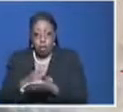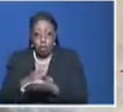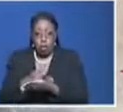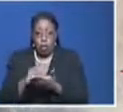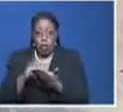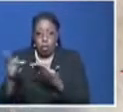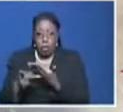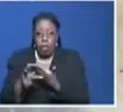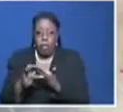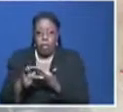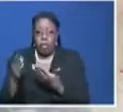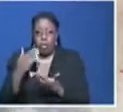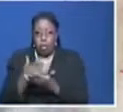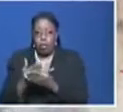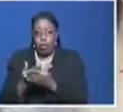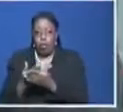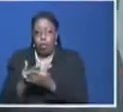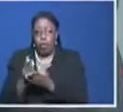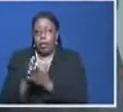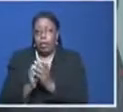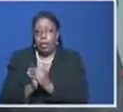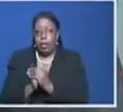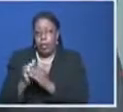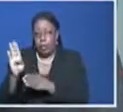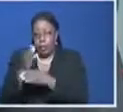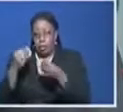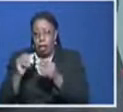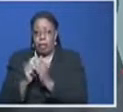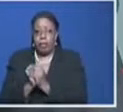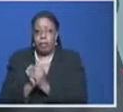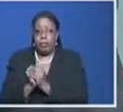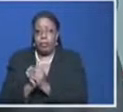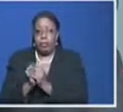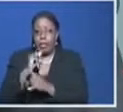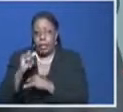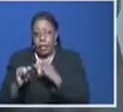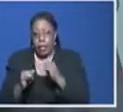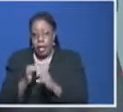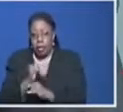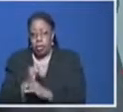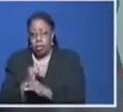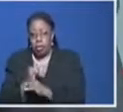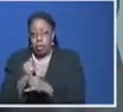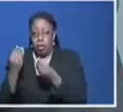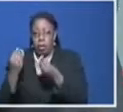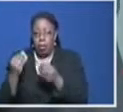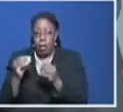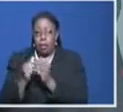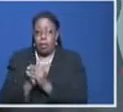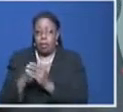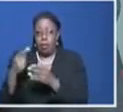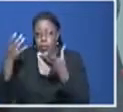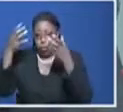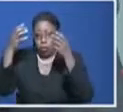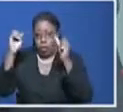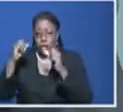vibrancy in the business market. In this instance, we went with the international company because of the terms, the flexibility, and as the president alluded